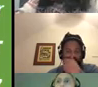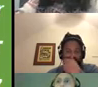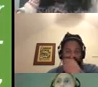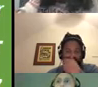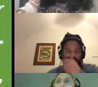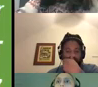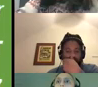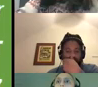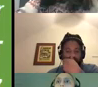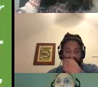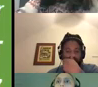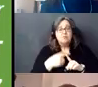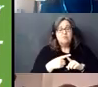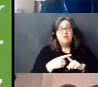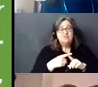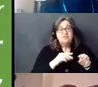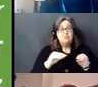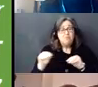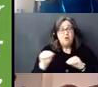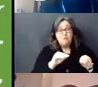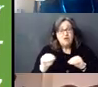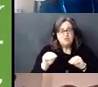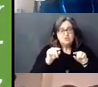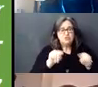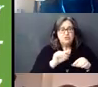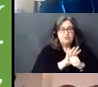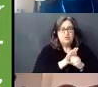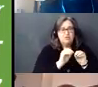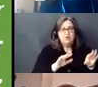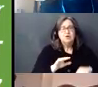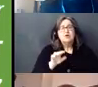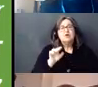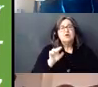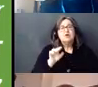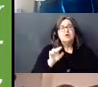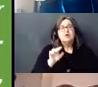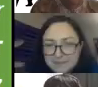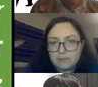of mobility during the pandemic. The transit justice talks